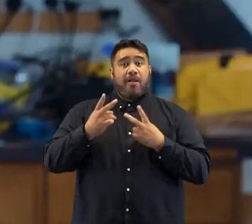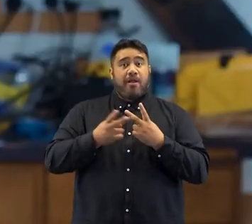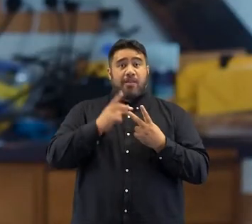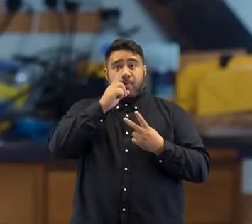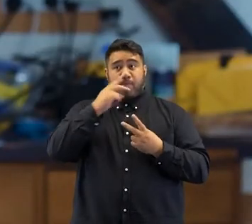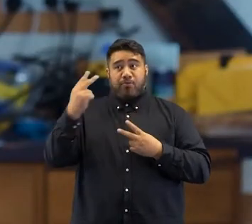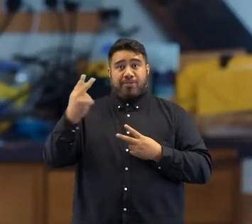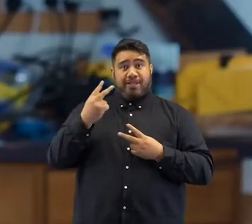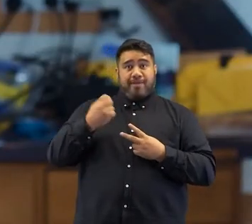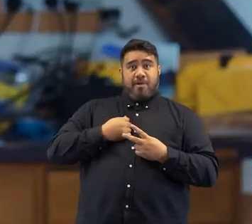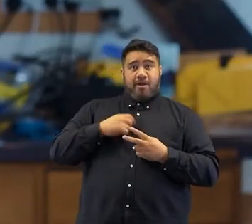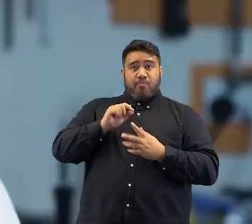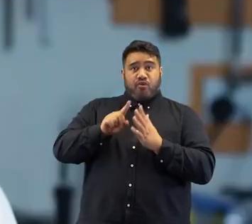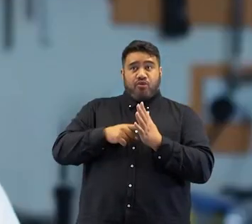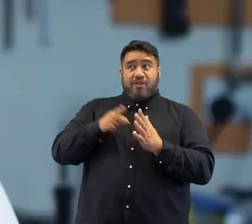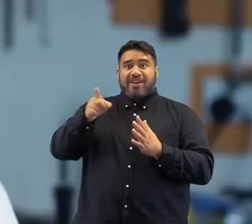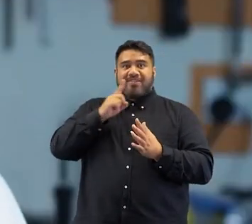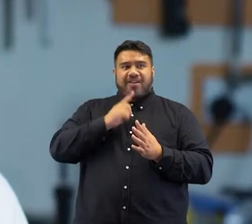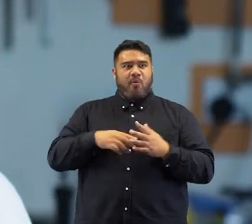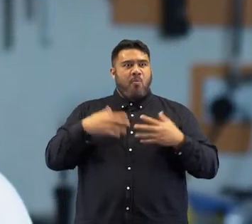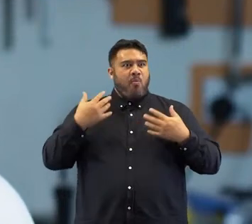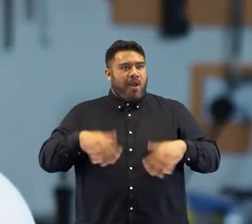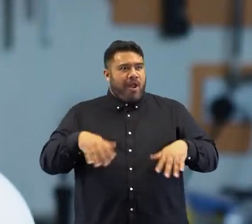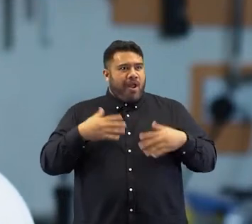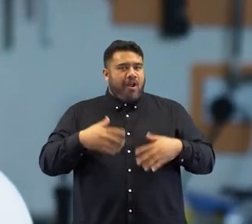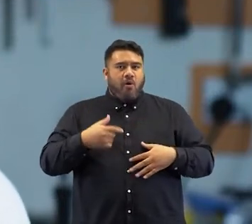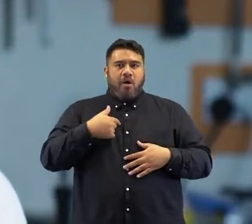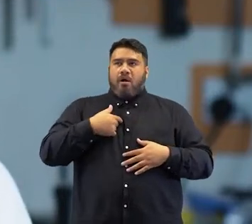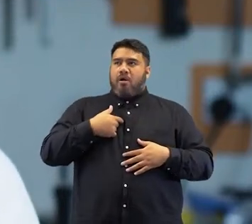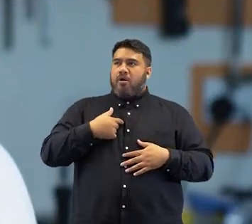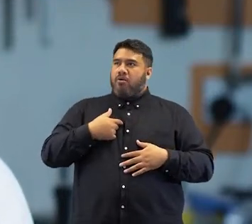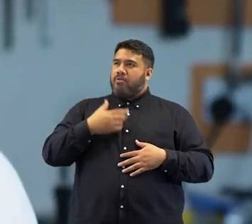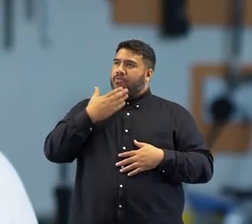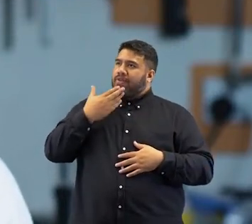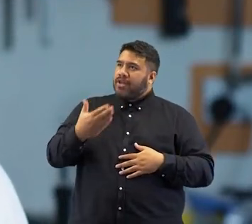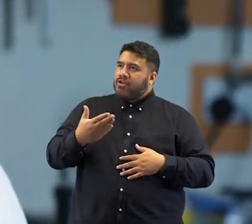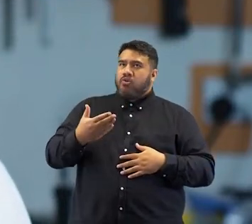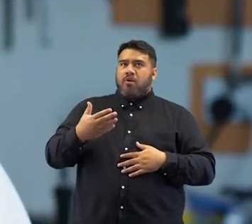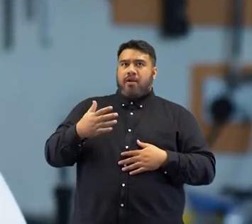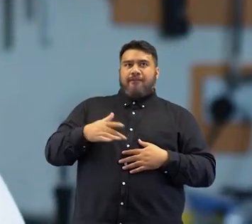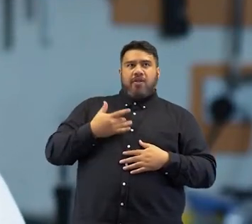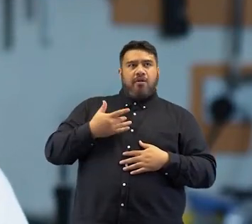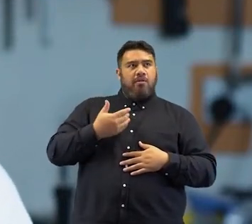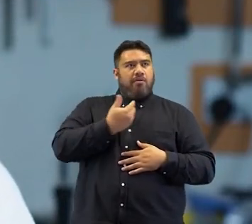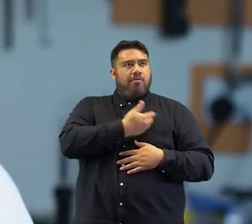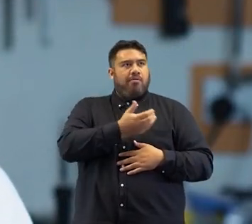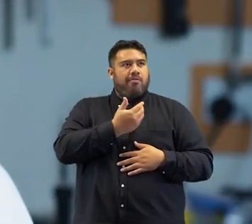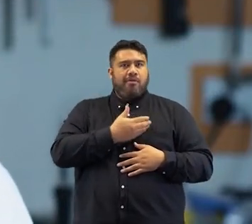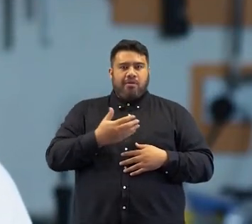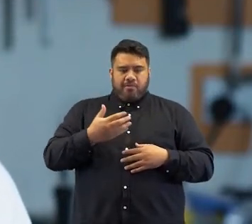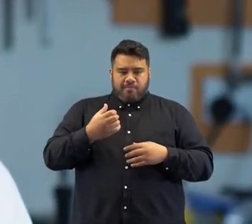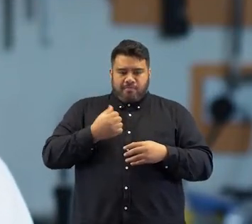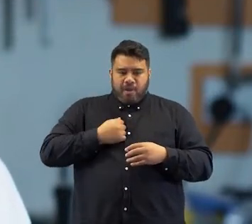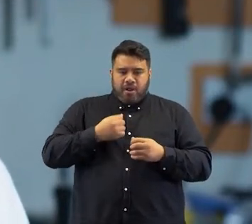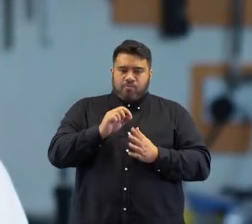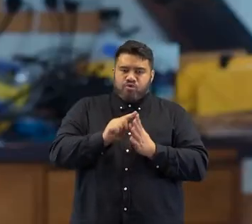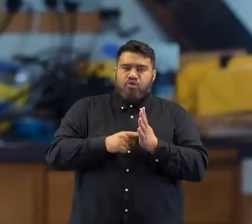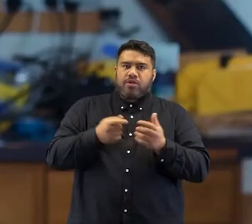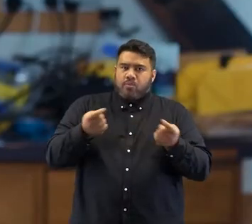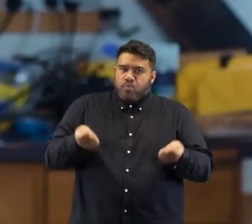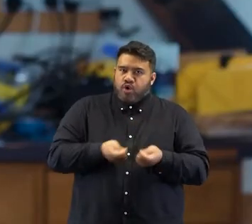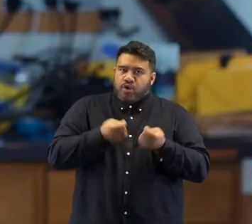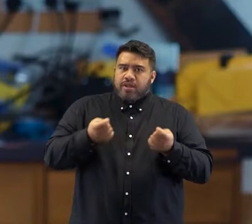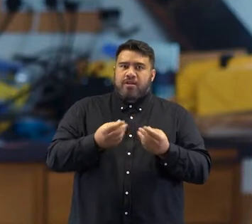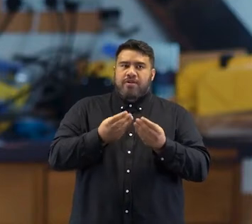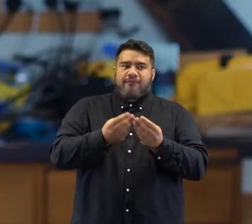the project and it's that wow, and people get excited about your project, you're like, oh mate, I'm actually doing something that's really cool, and it's actually,